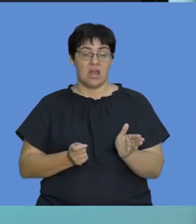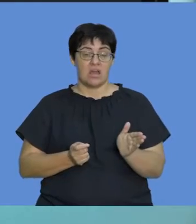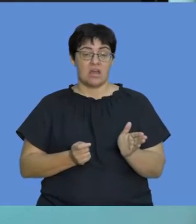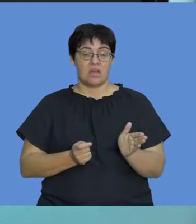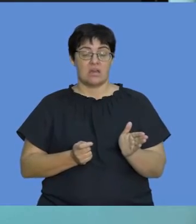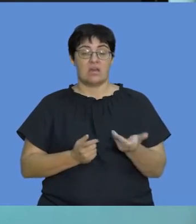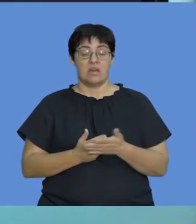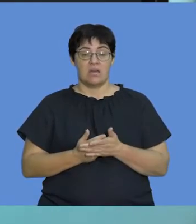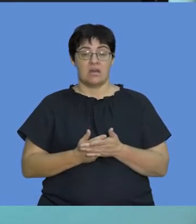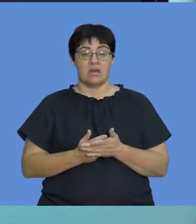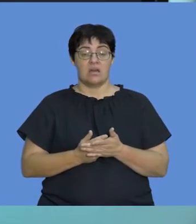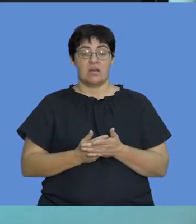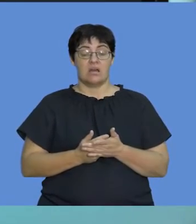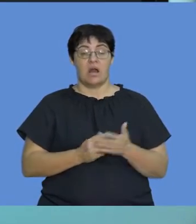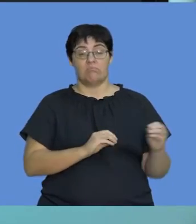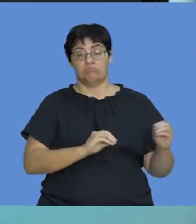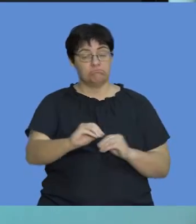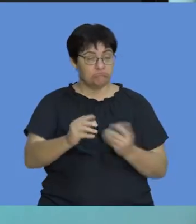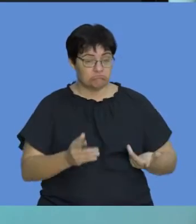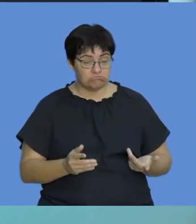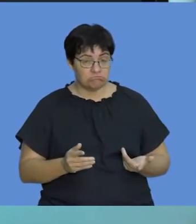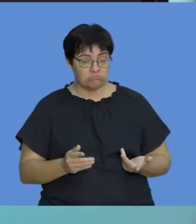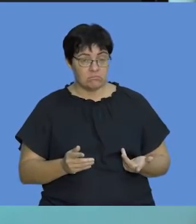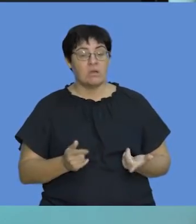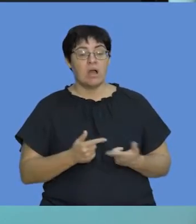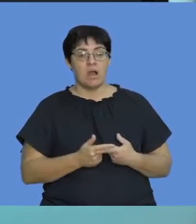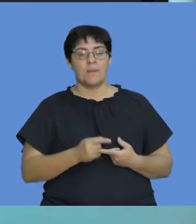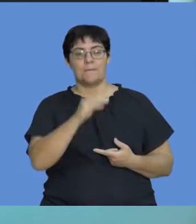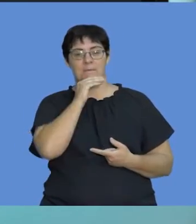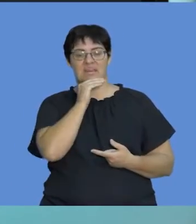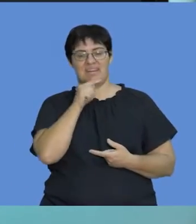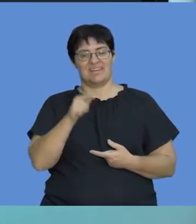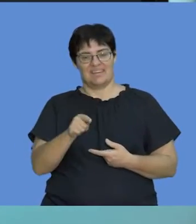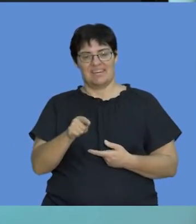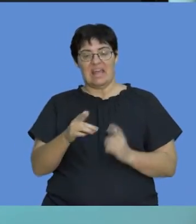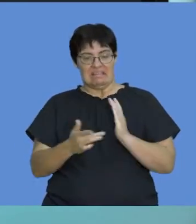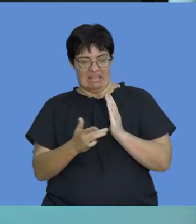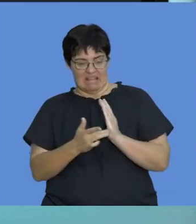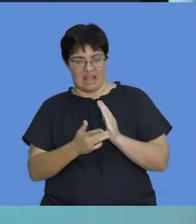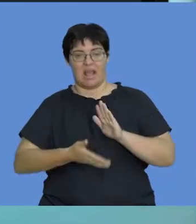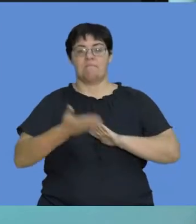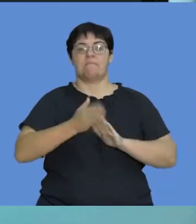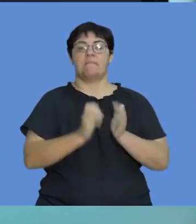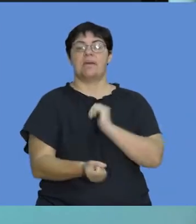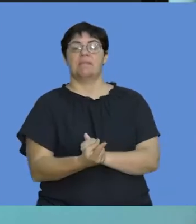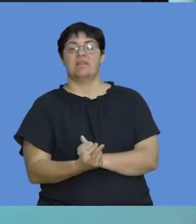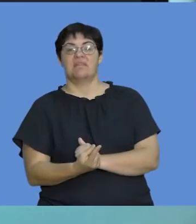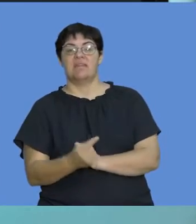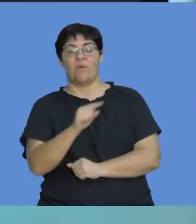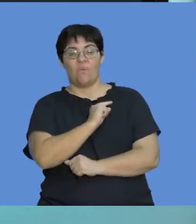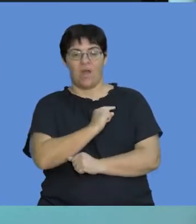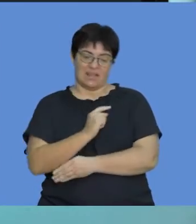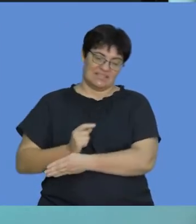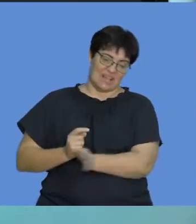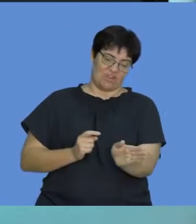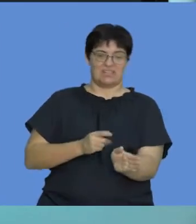of motion, you actually have technically caused acceleration to happen because you've